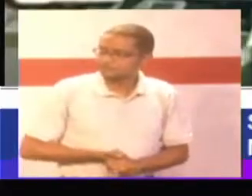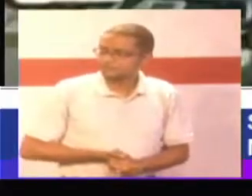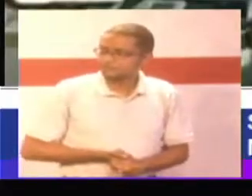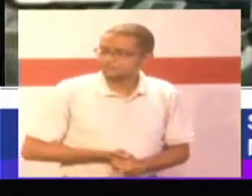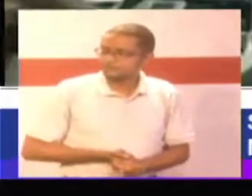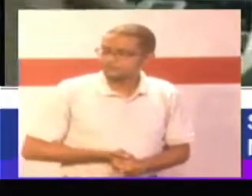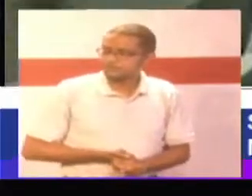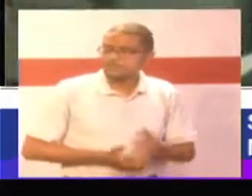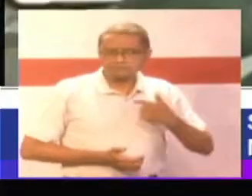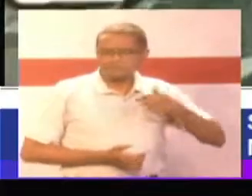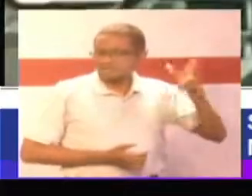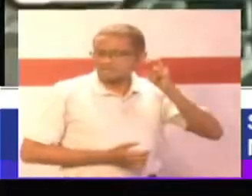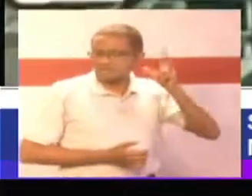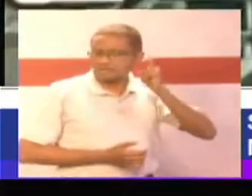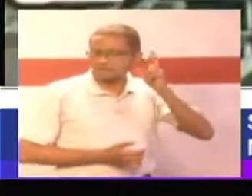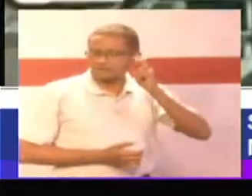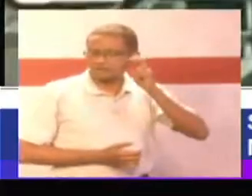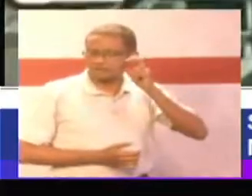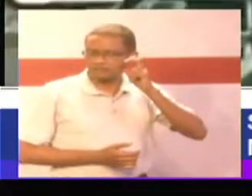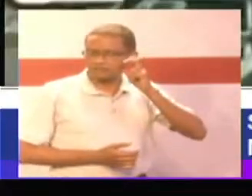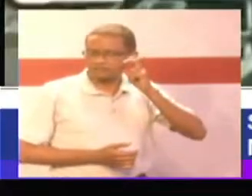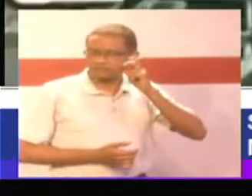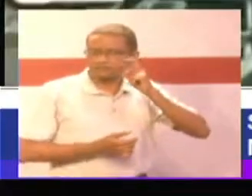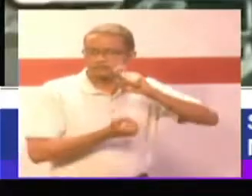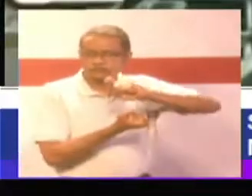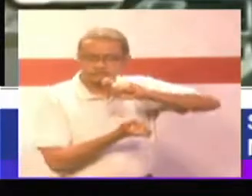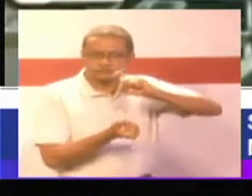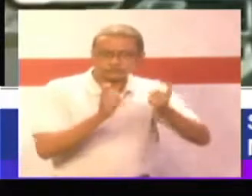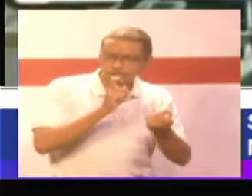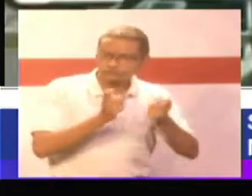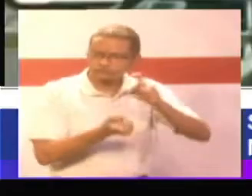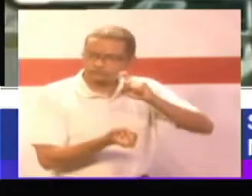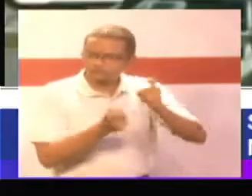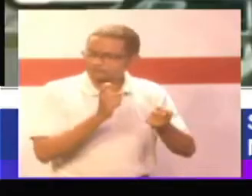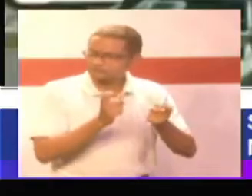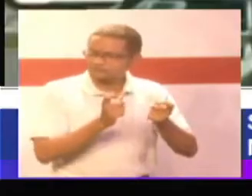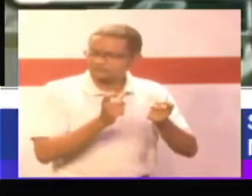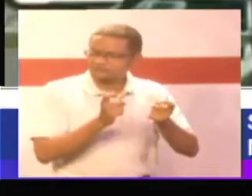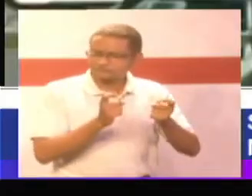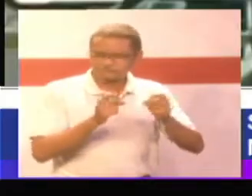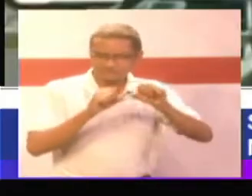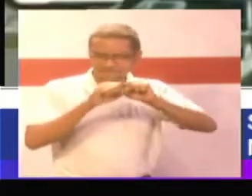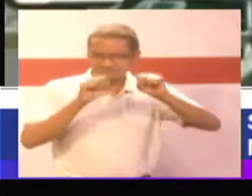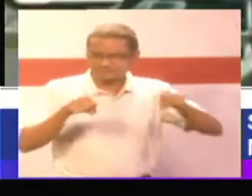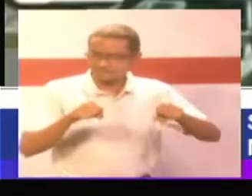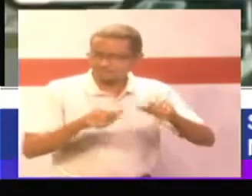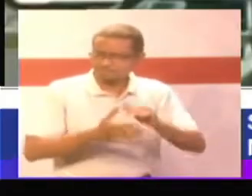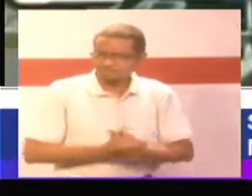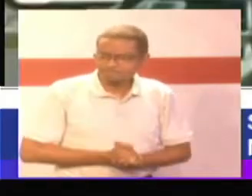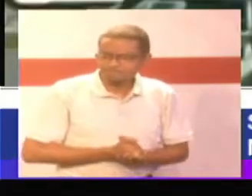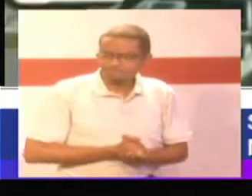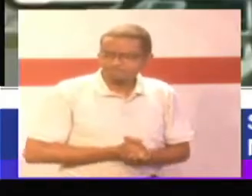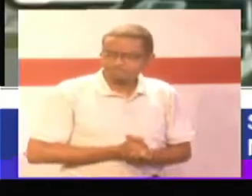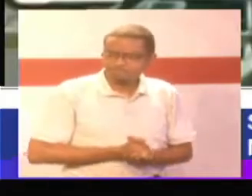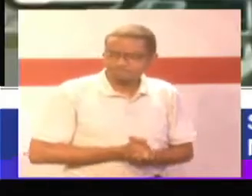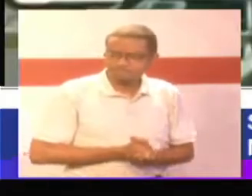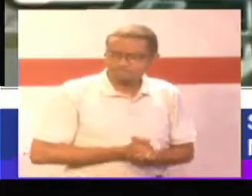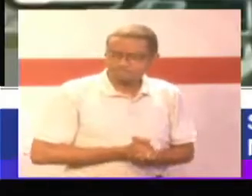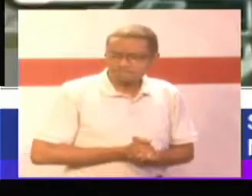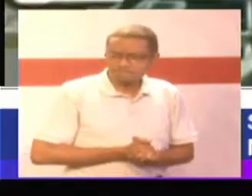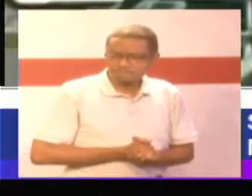I'm hearing reports, for example, of shifts operating a shift system, but